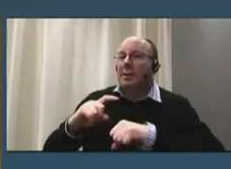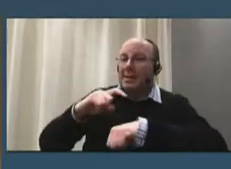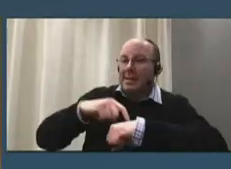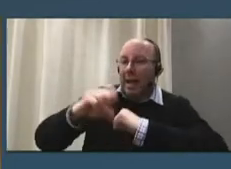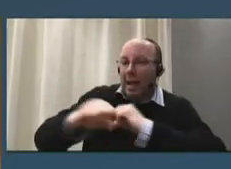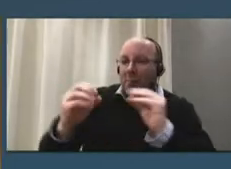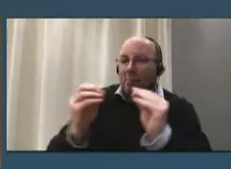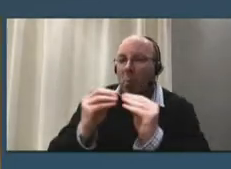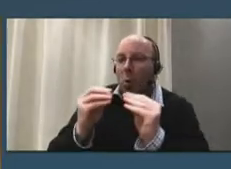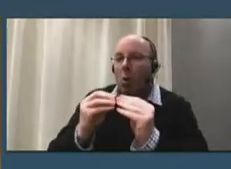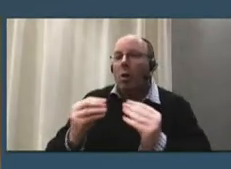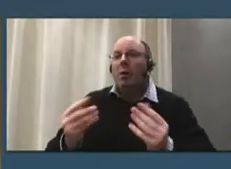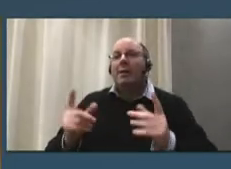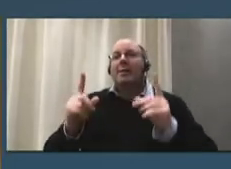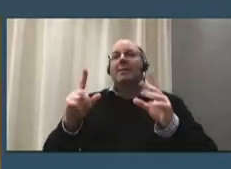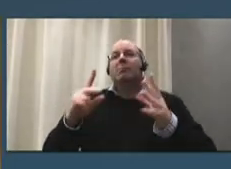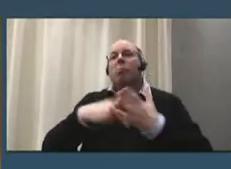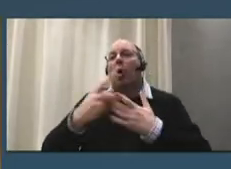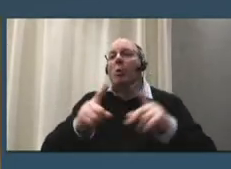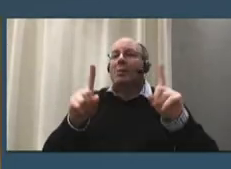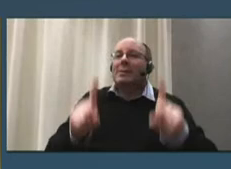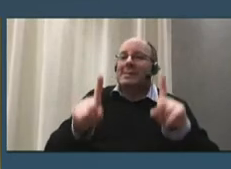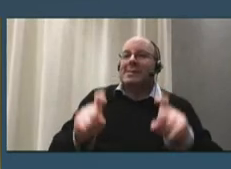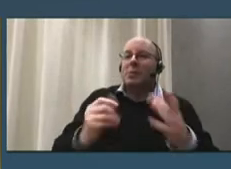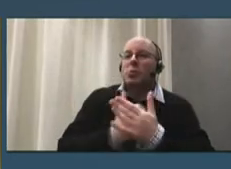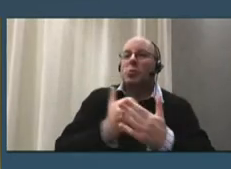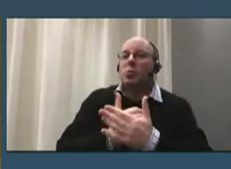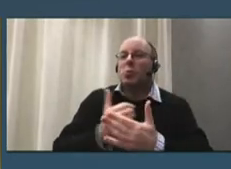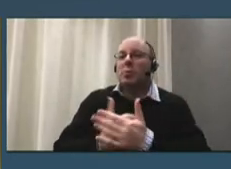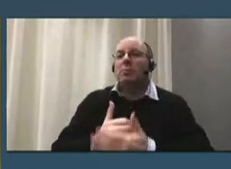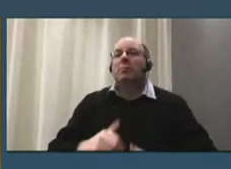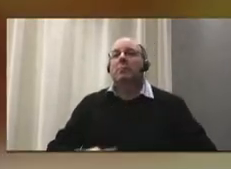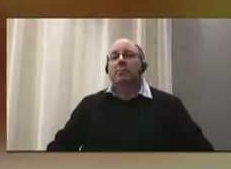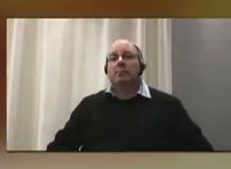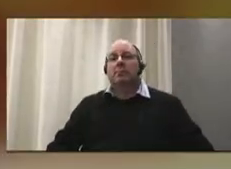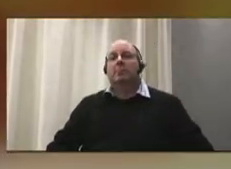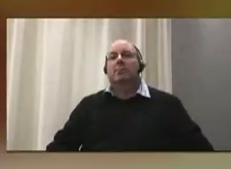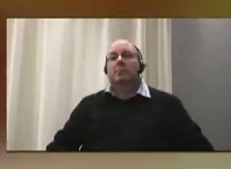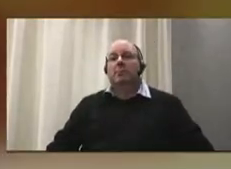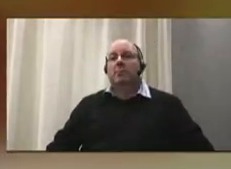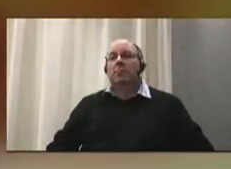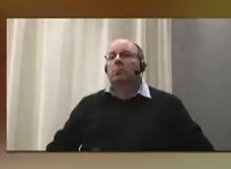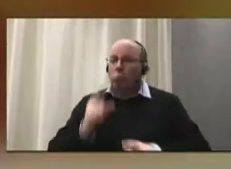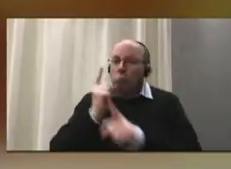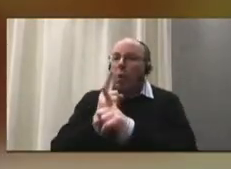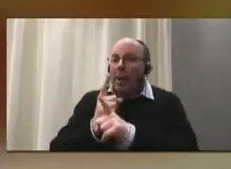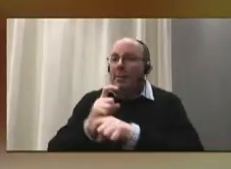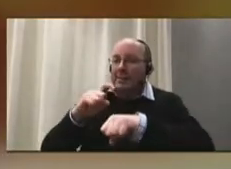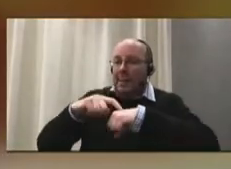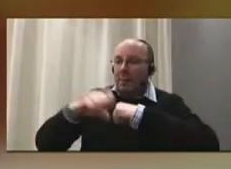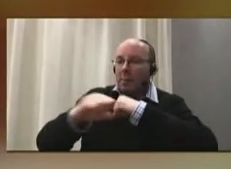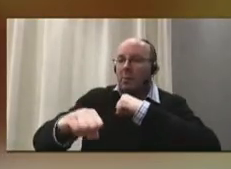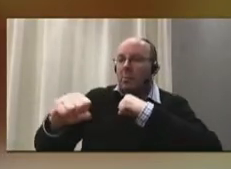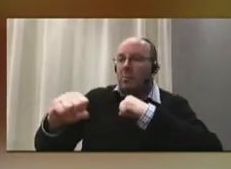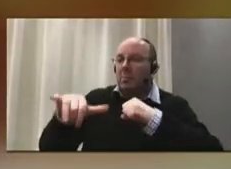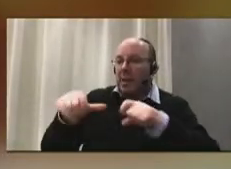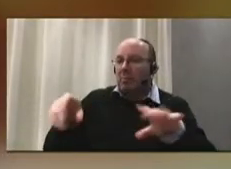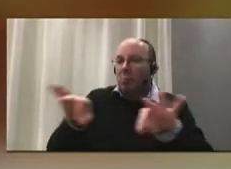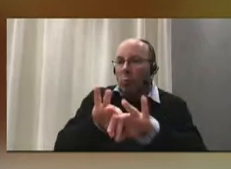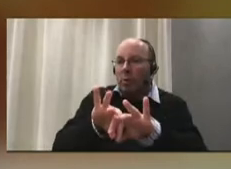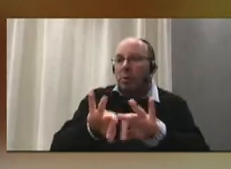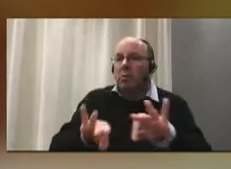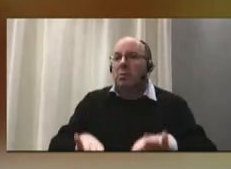but when will MCPS, and we all probably agree that more time is great, but when will MCPS make decisions